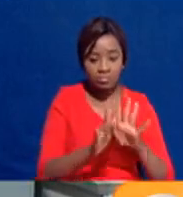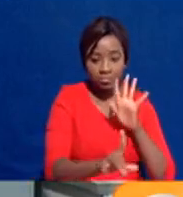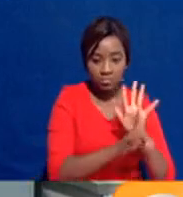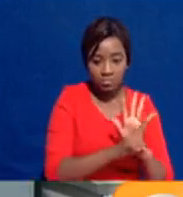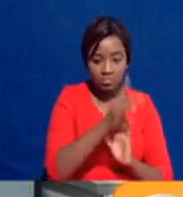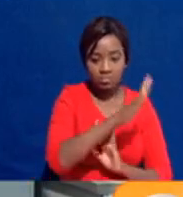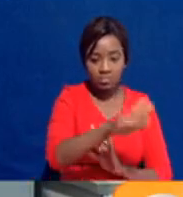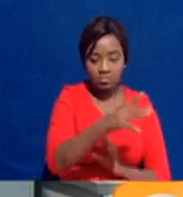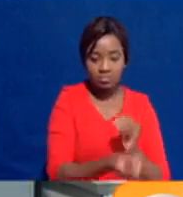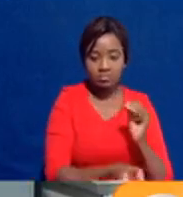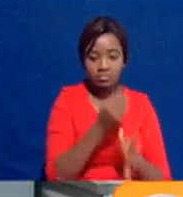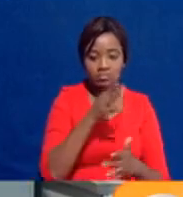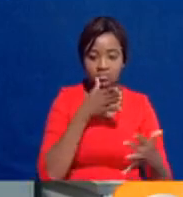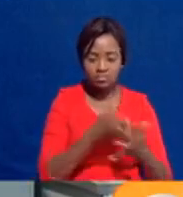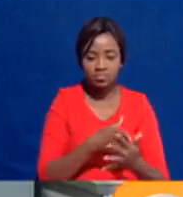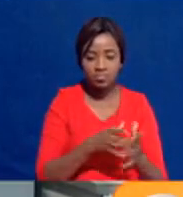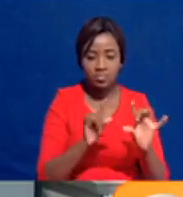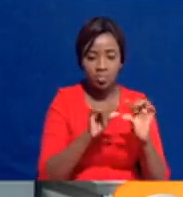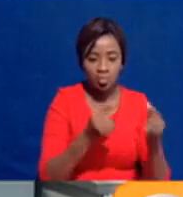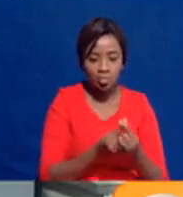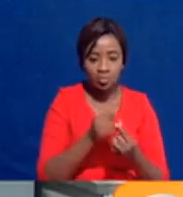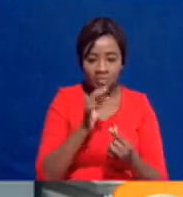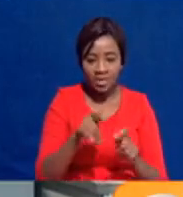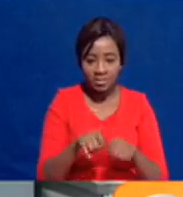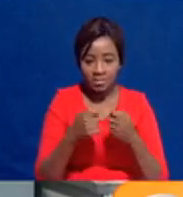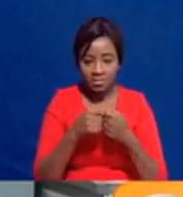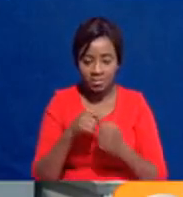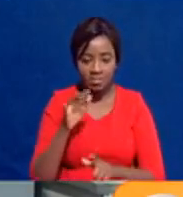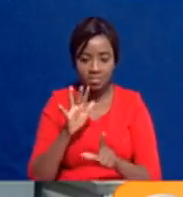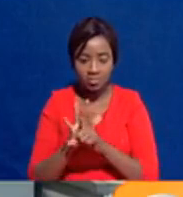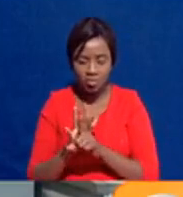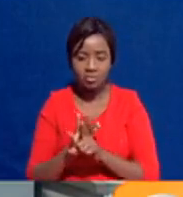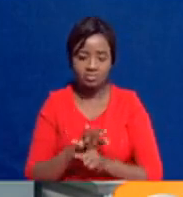limits freedom of association of groups that promote illegal practices.